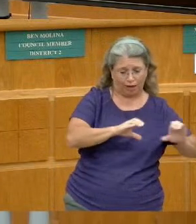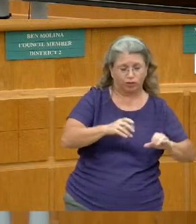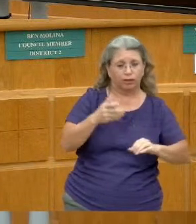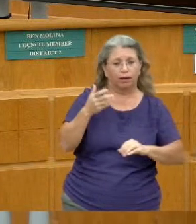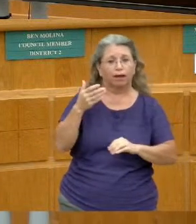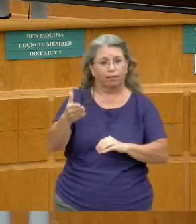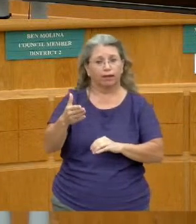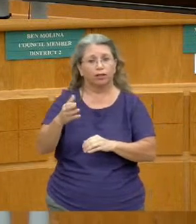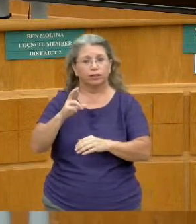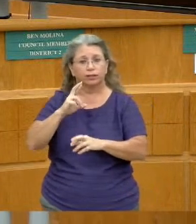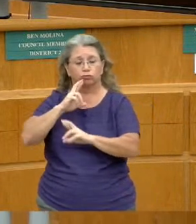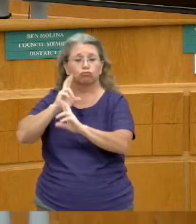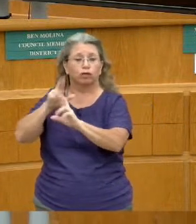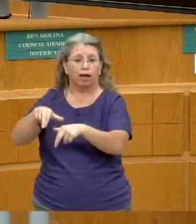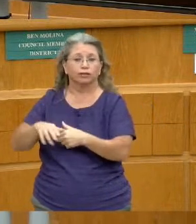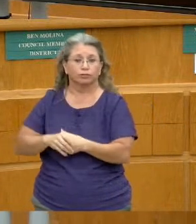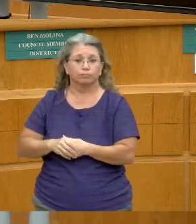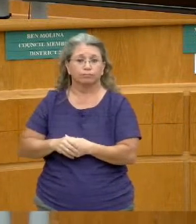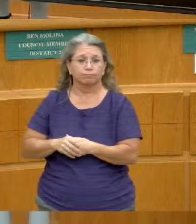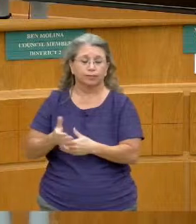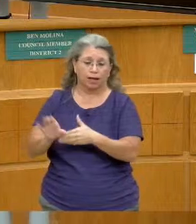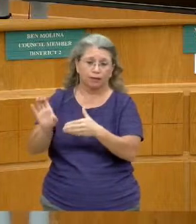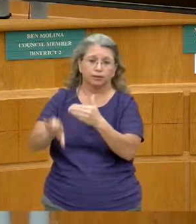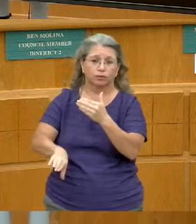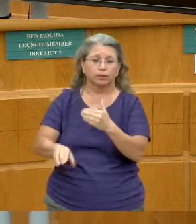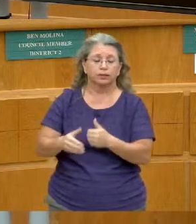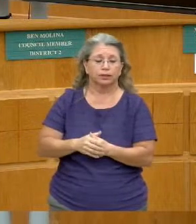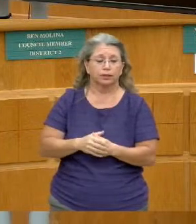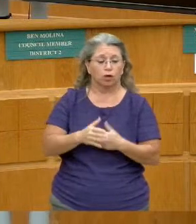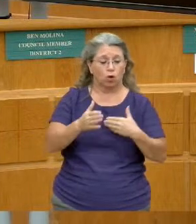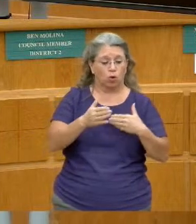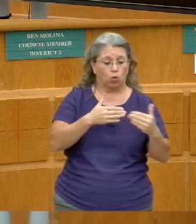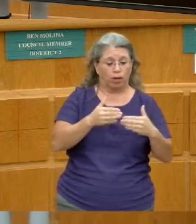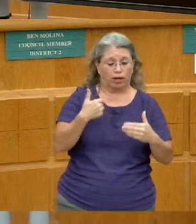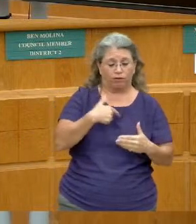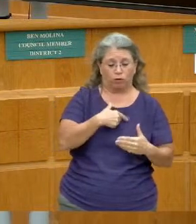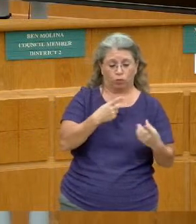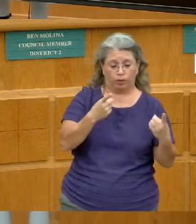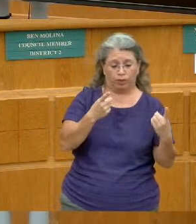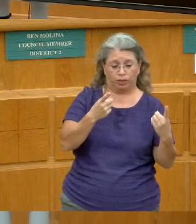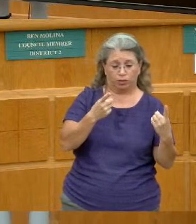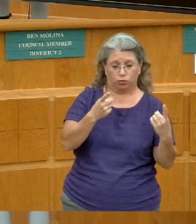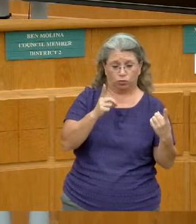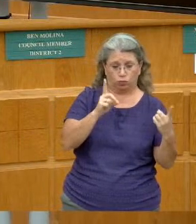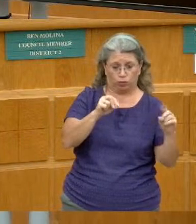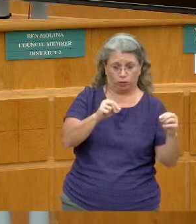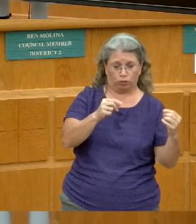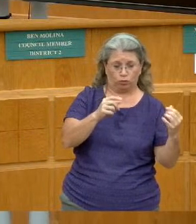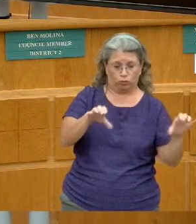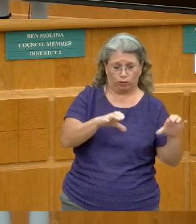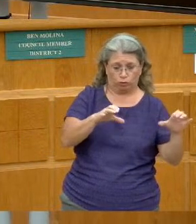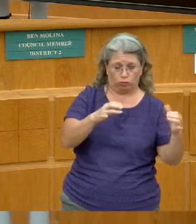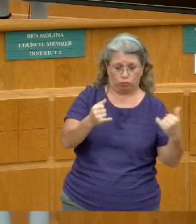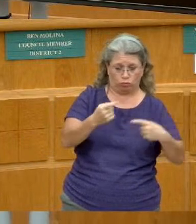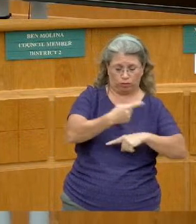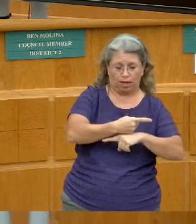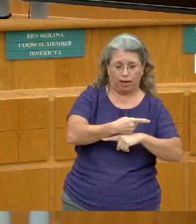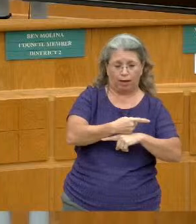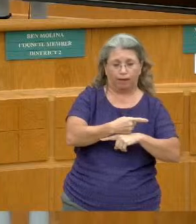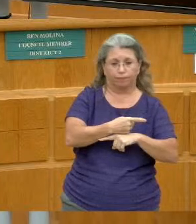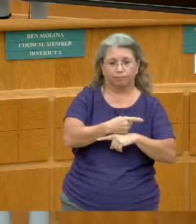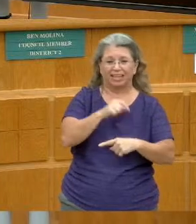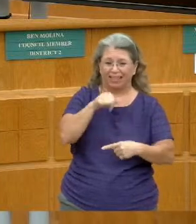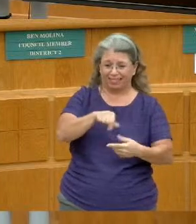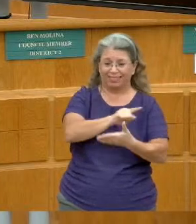that makes a lot of common sense. So whatever we do today, in fact, I've said all weekend, that this